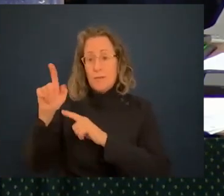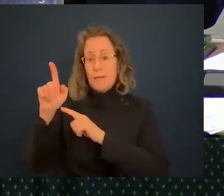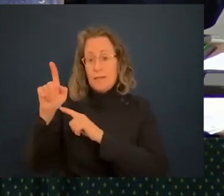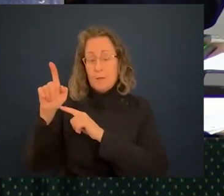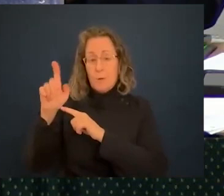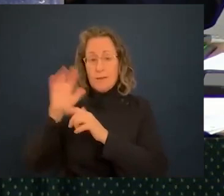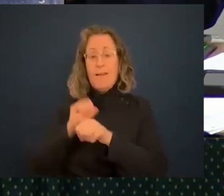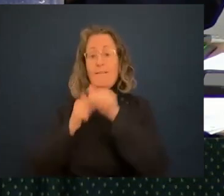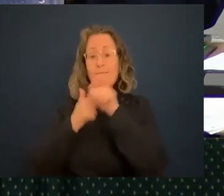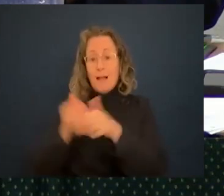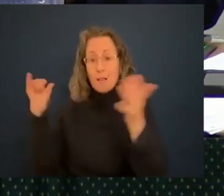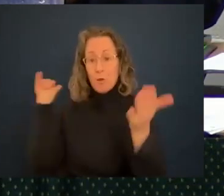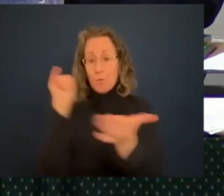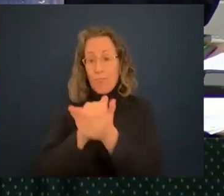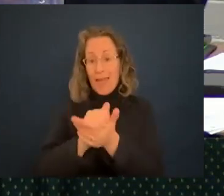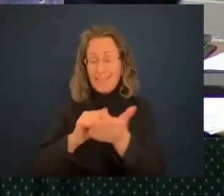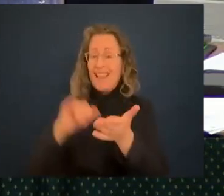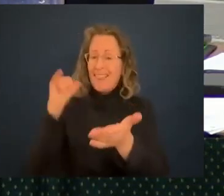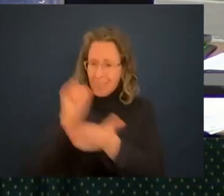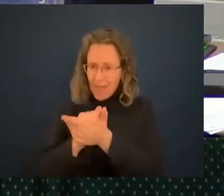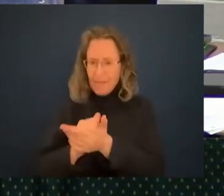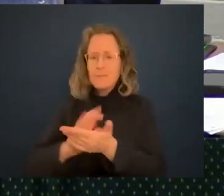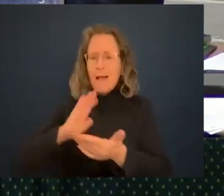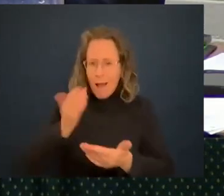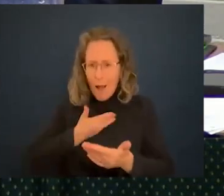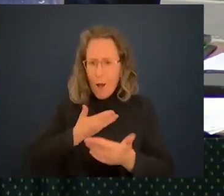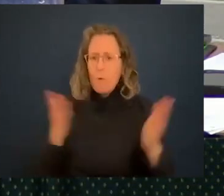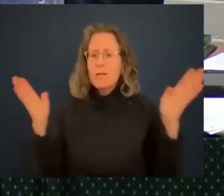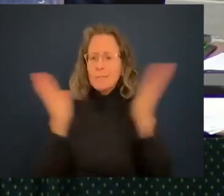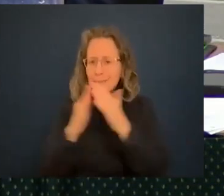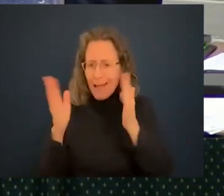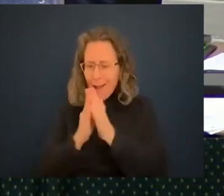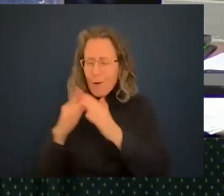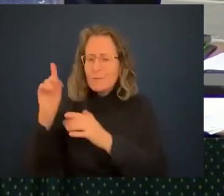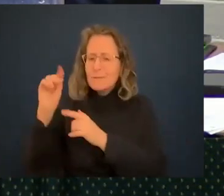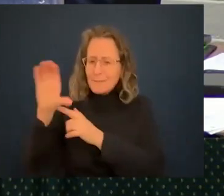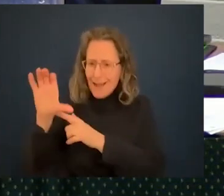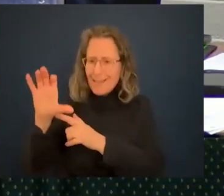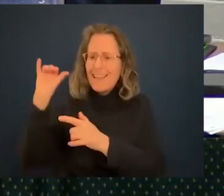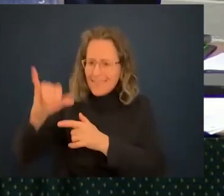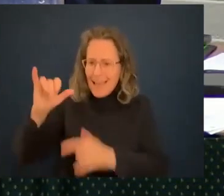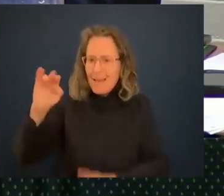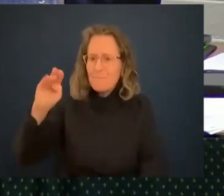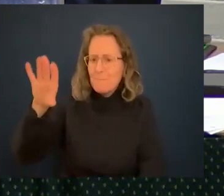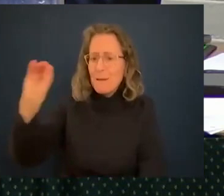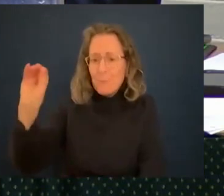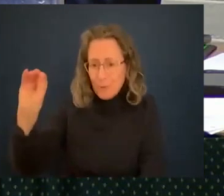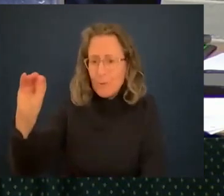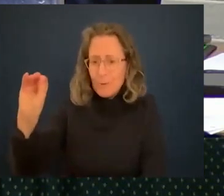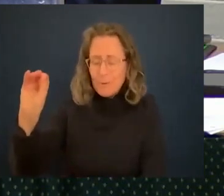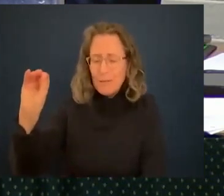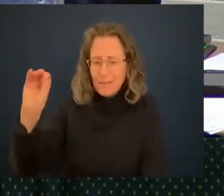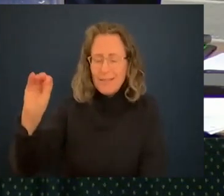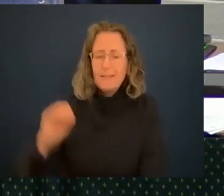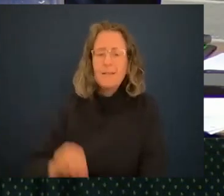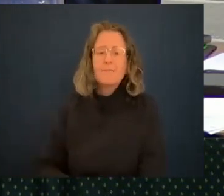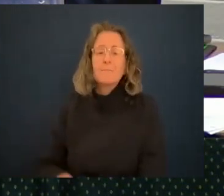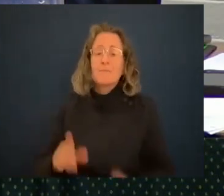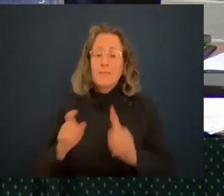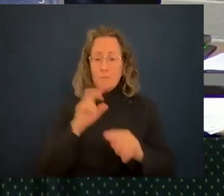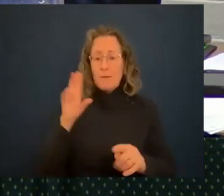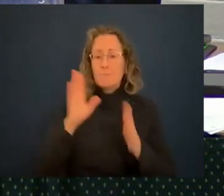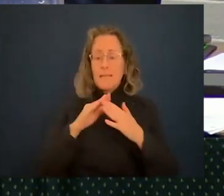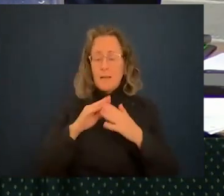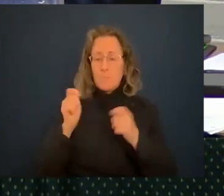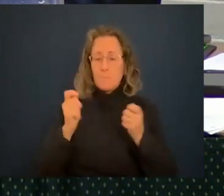the town document that's there's a memo not just a chart um from town manager oh well